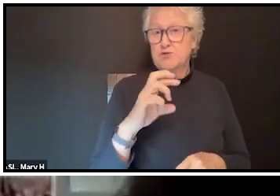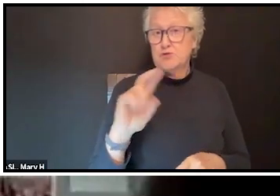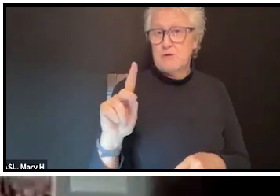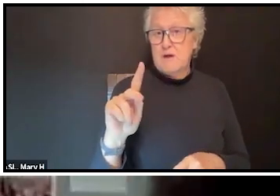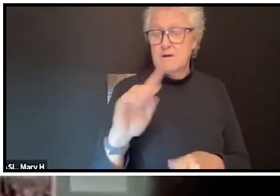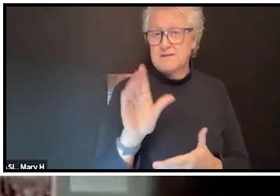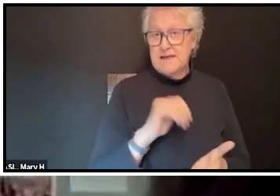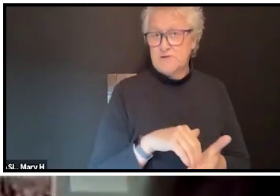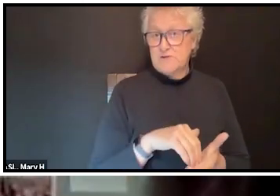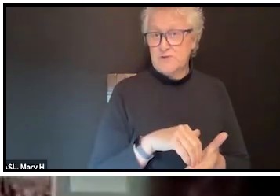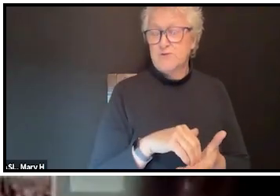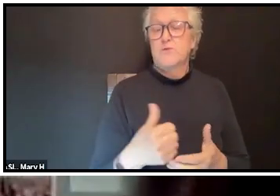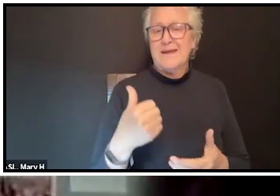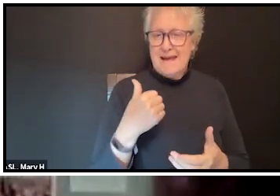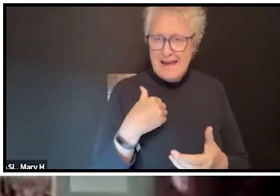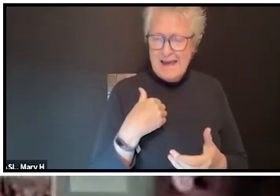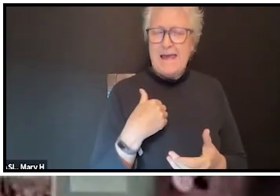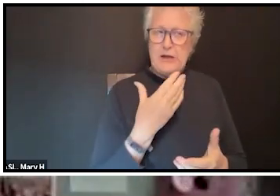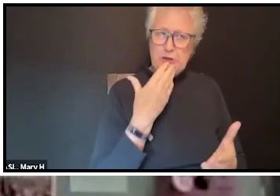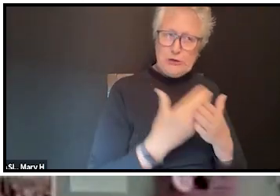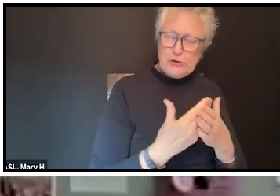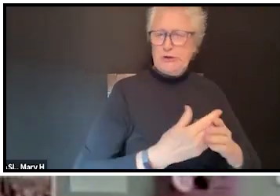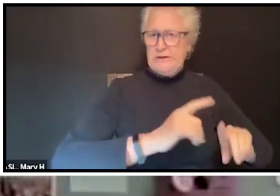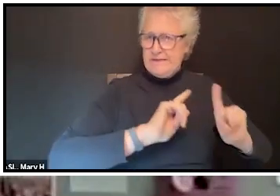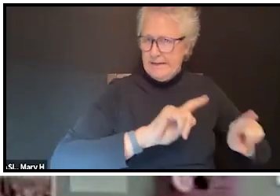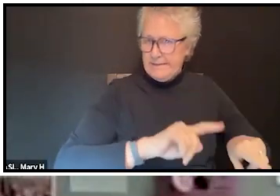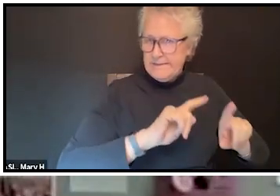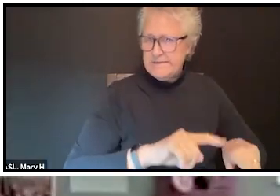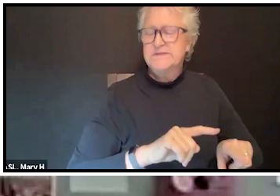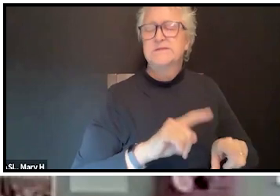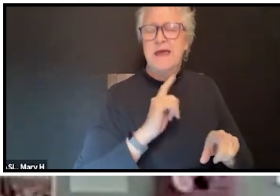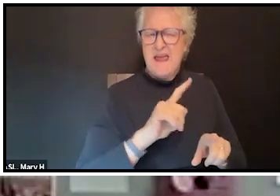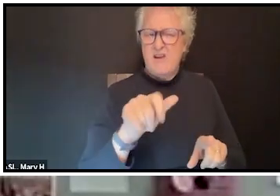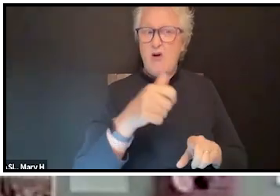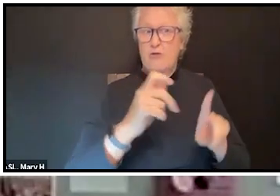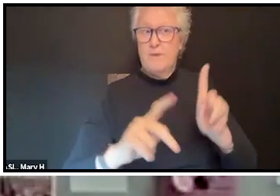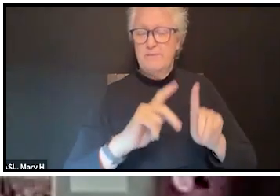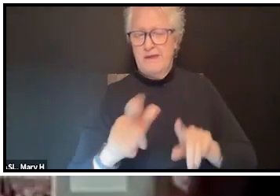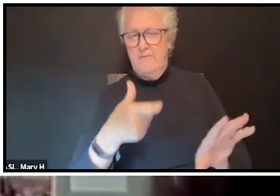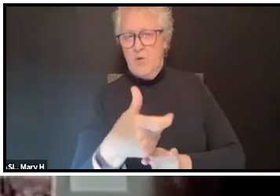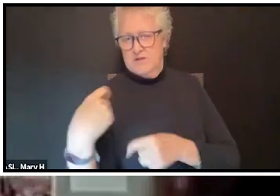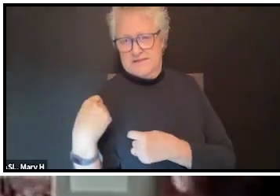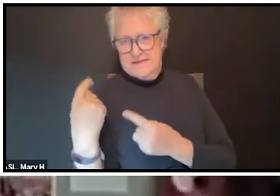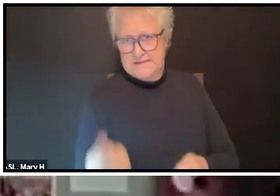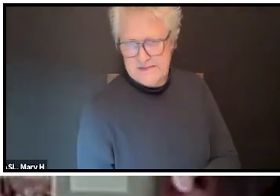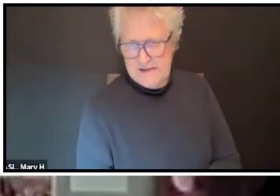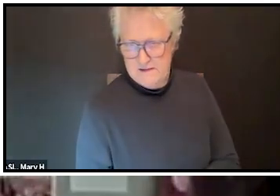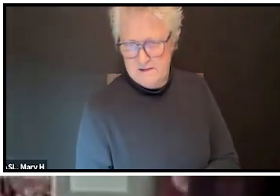39 additional views have been watched since then. On February 27th, we had a